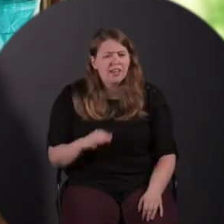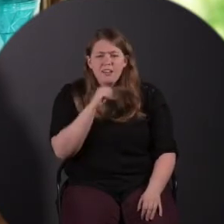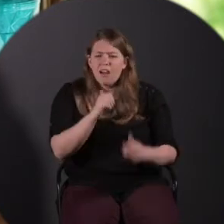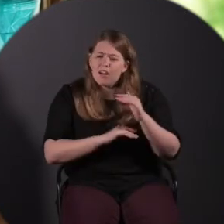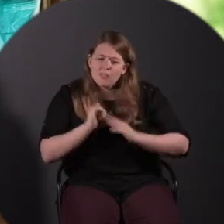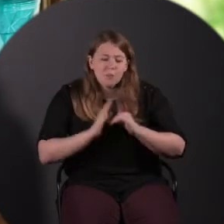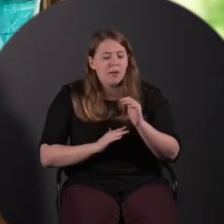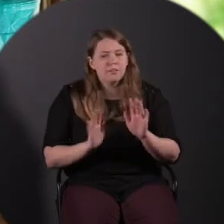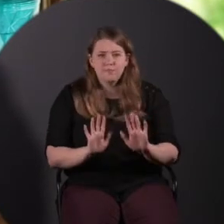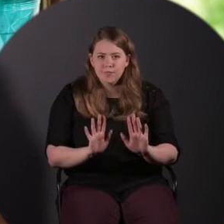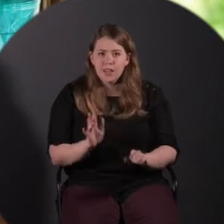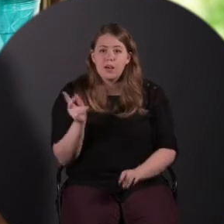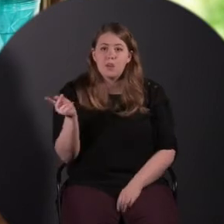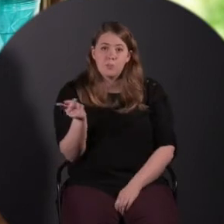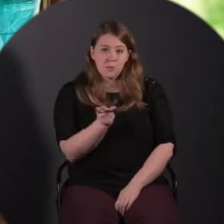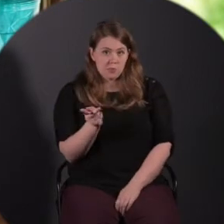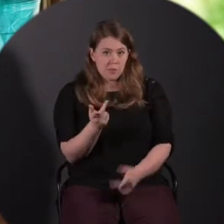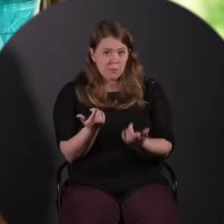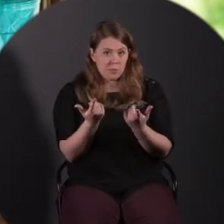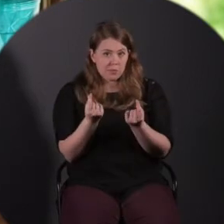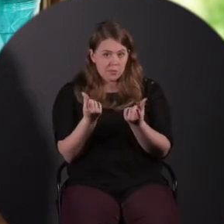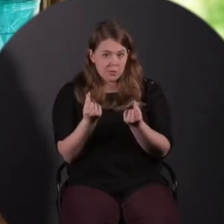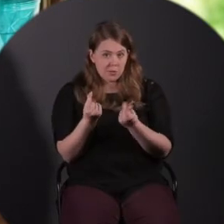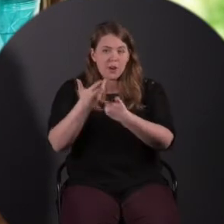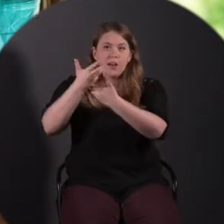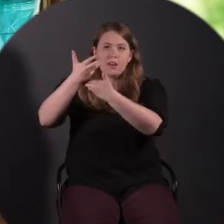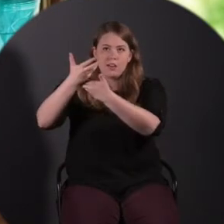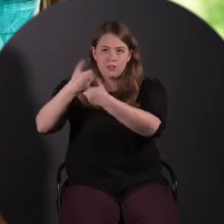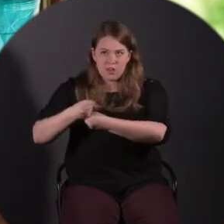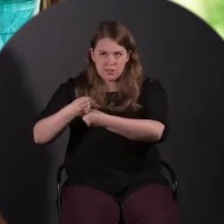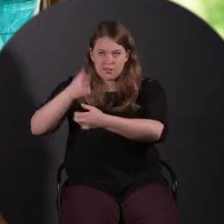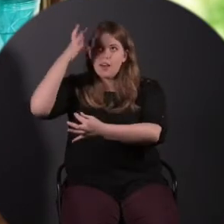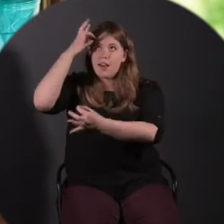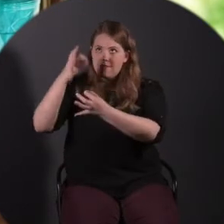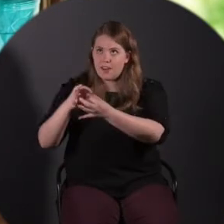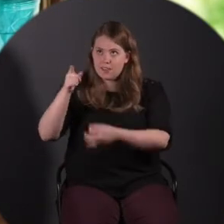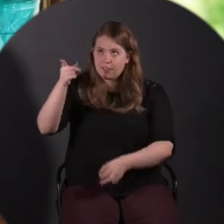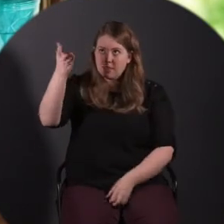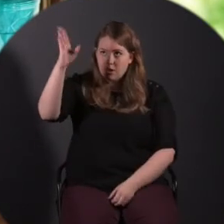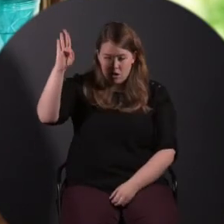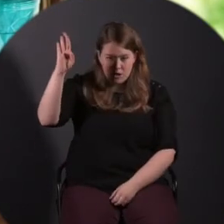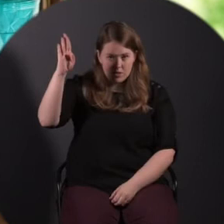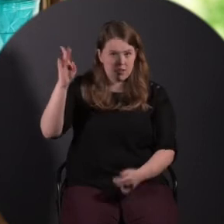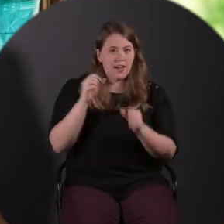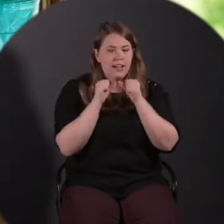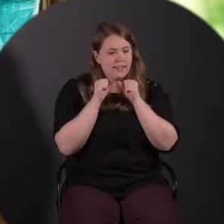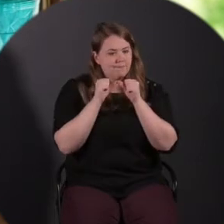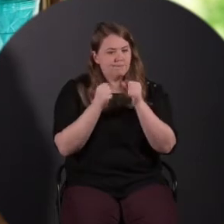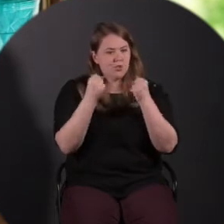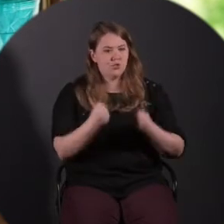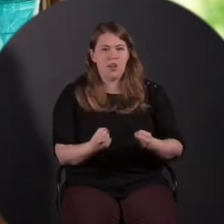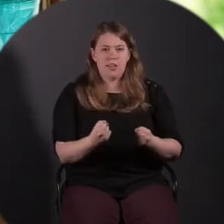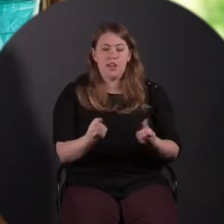they do is they put their trust and their faith in God. And then that keeps them strong in this new land. It keeps